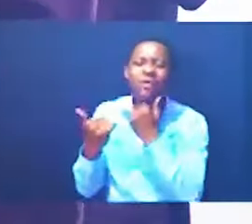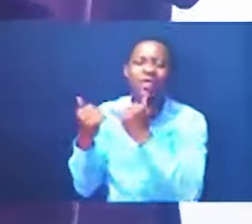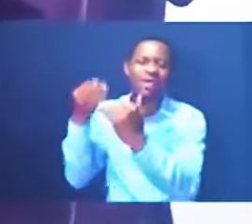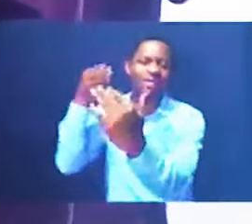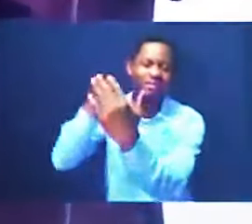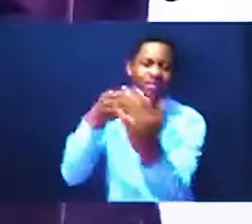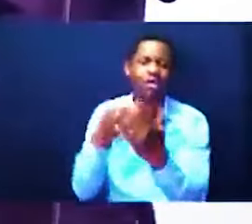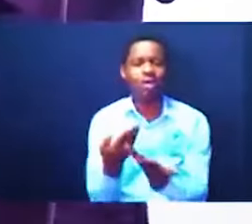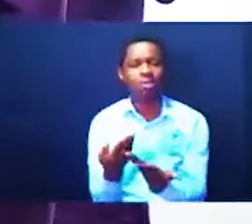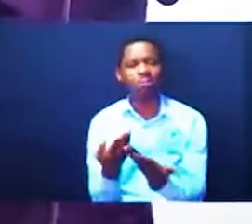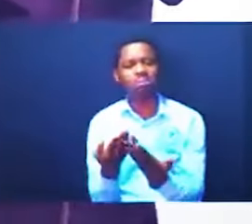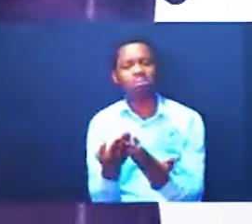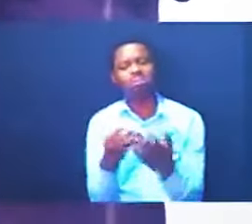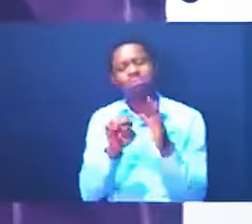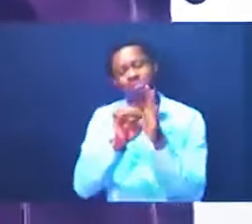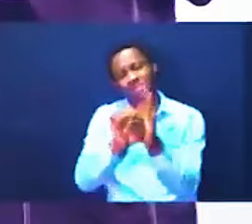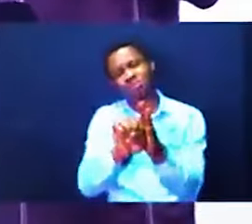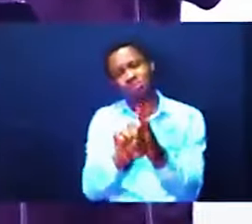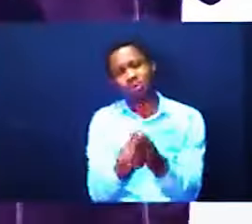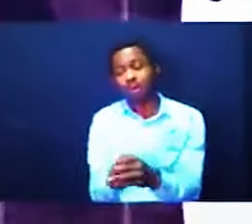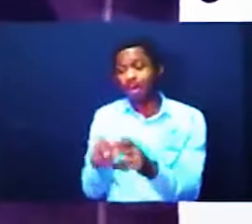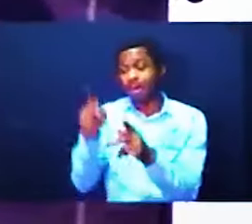Like insult. Or